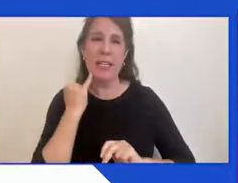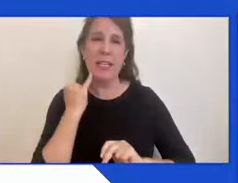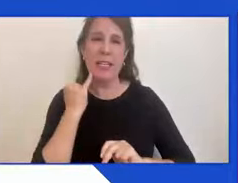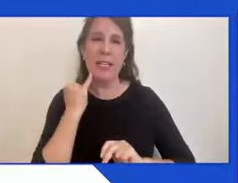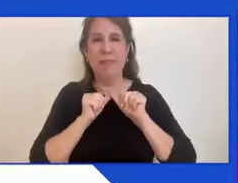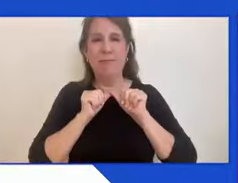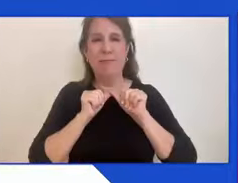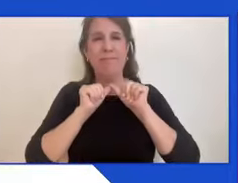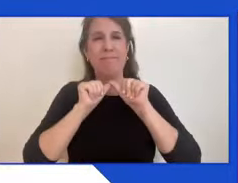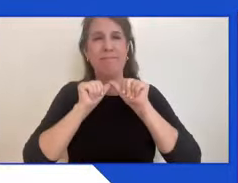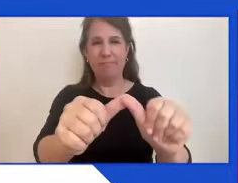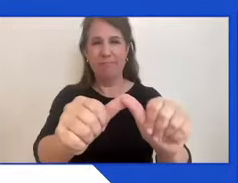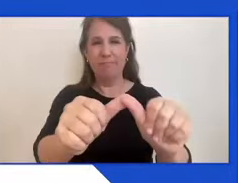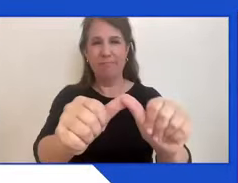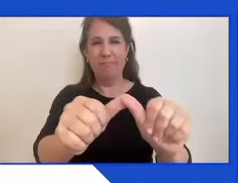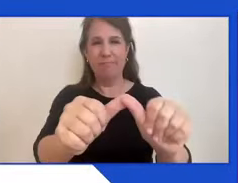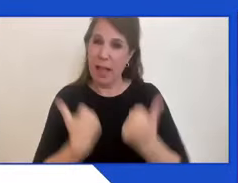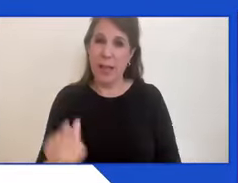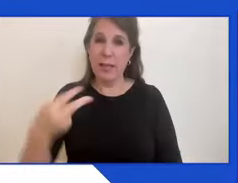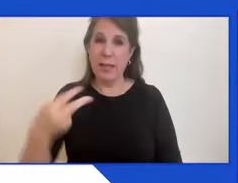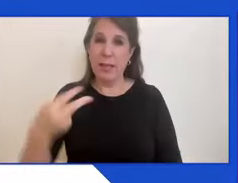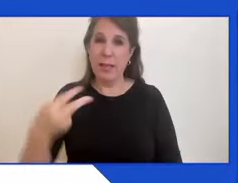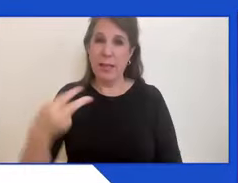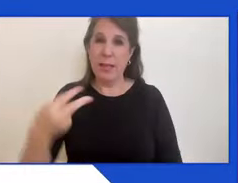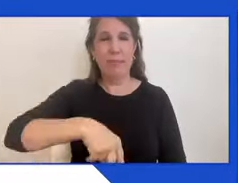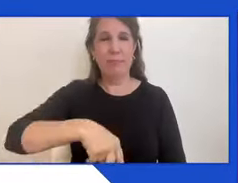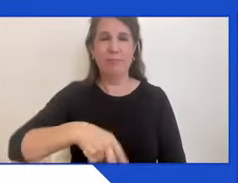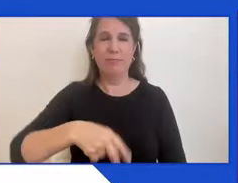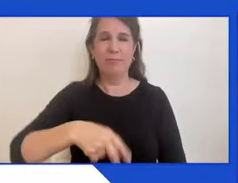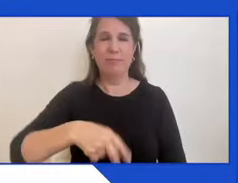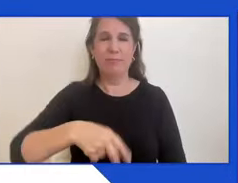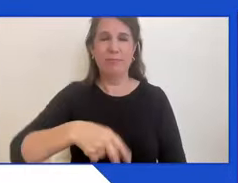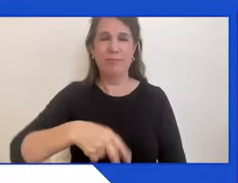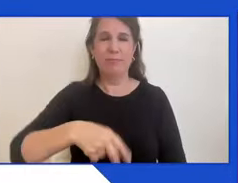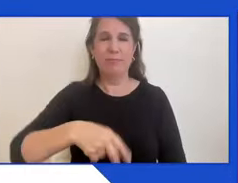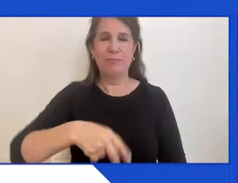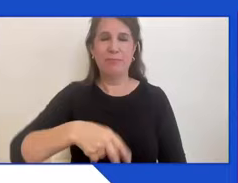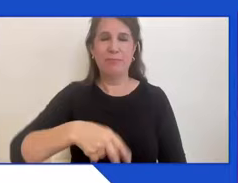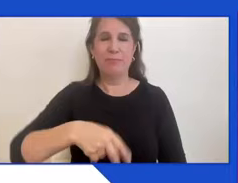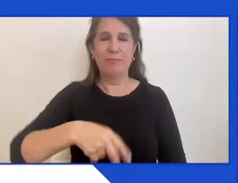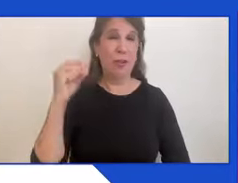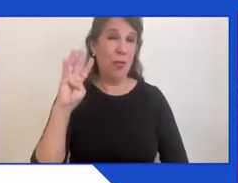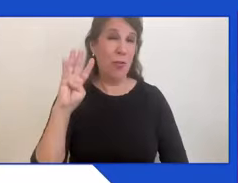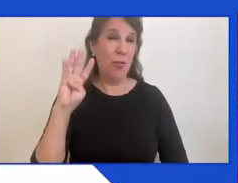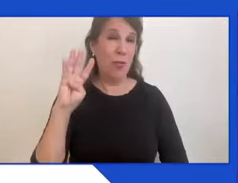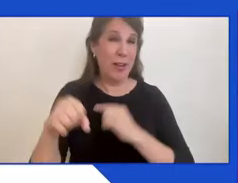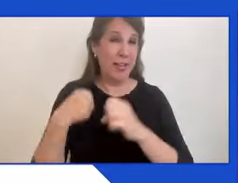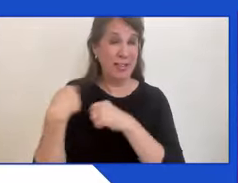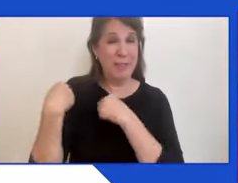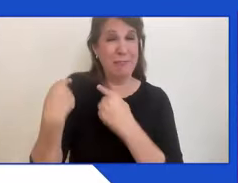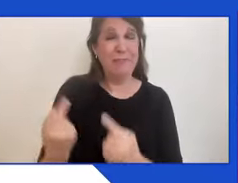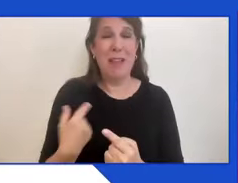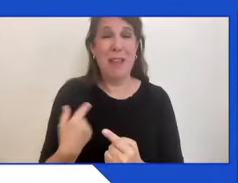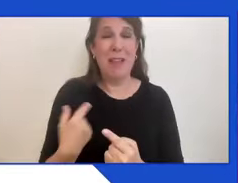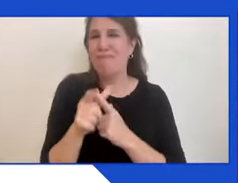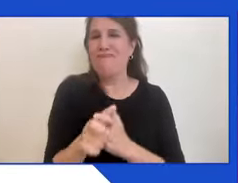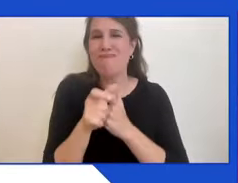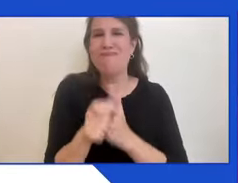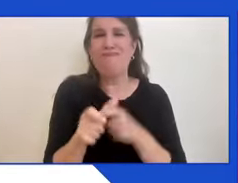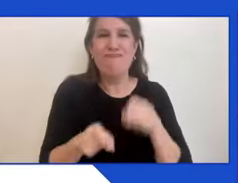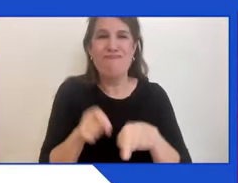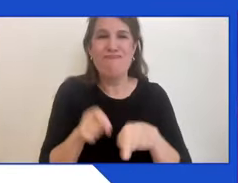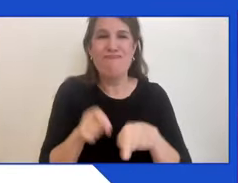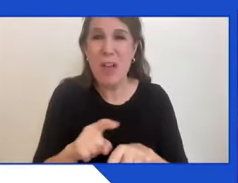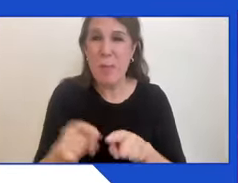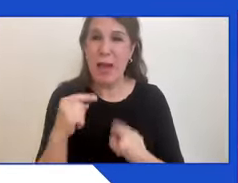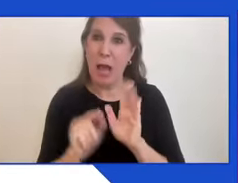live. I stand here short. I was a runner for 40 years, but tall for the almost